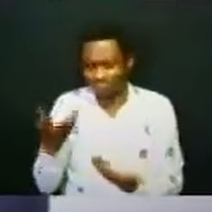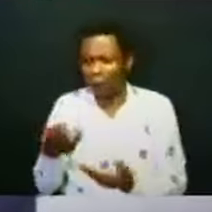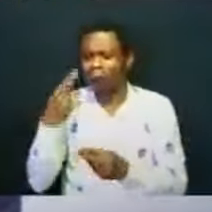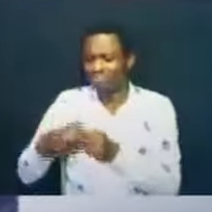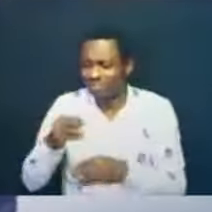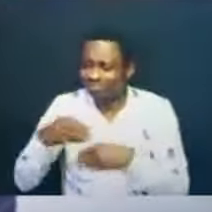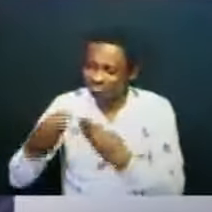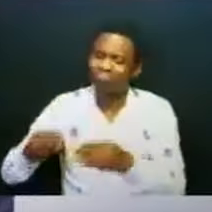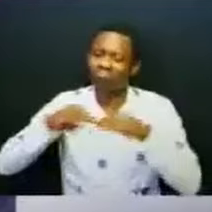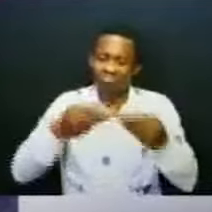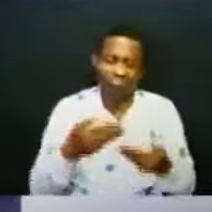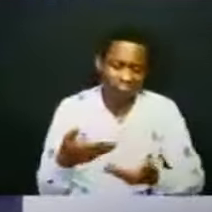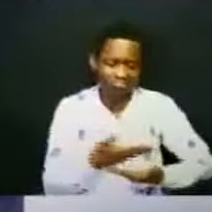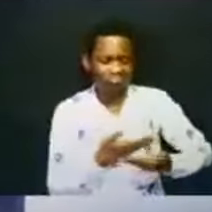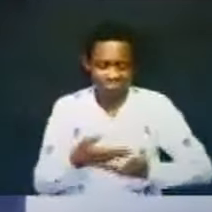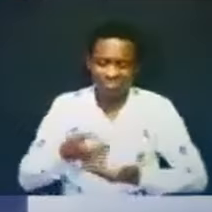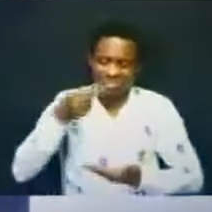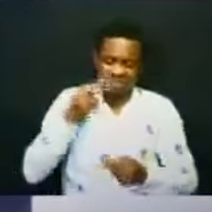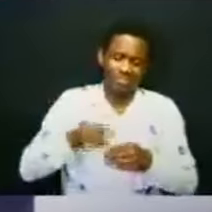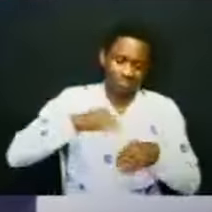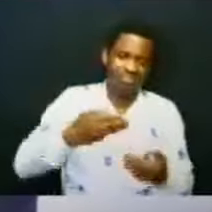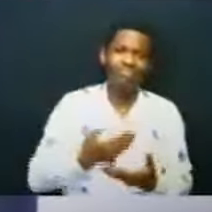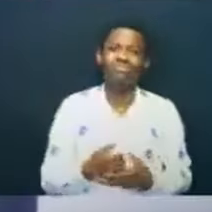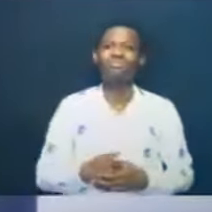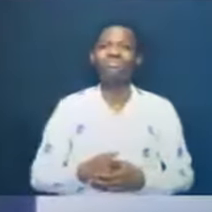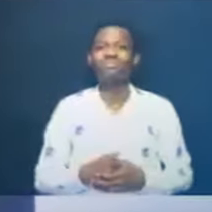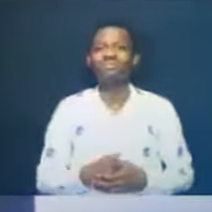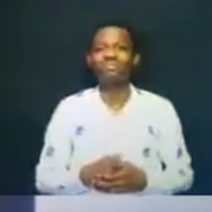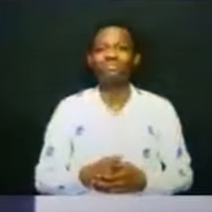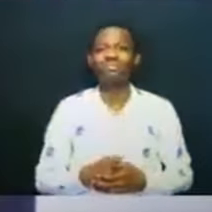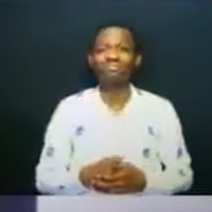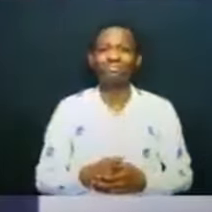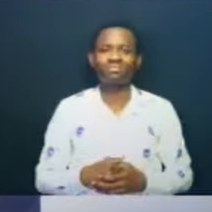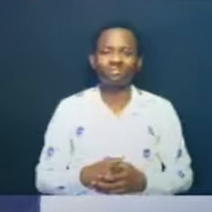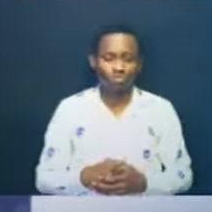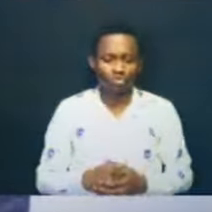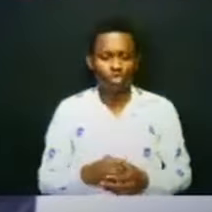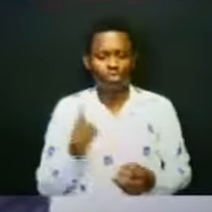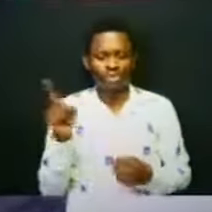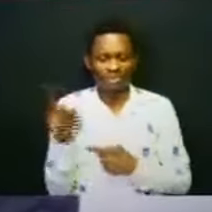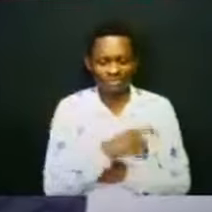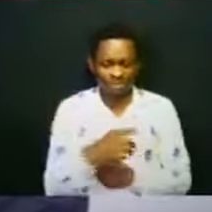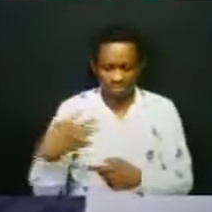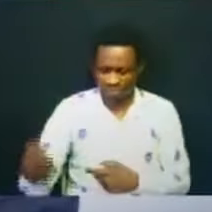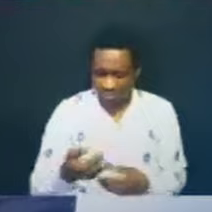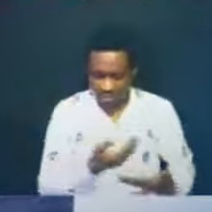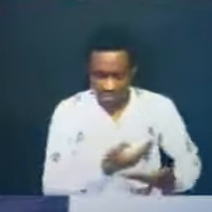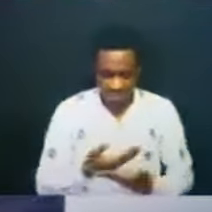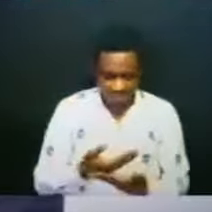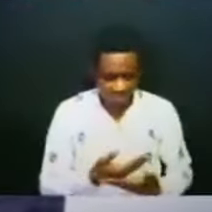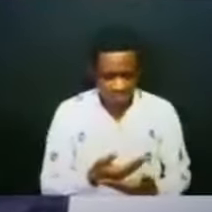just carried this little man in the arms, about to name the child at home.